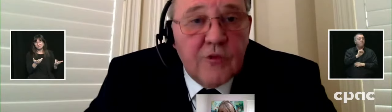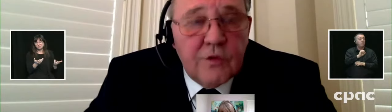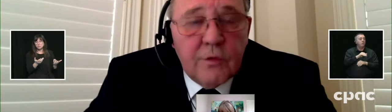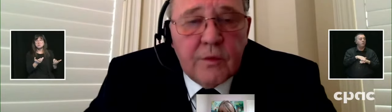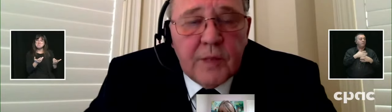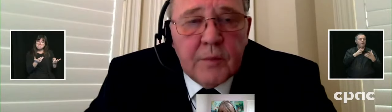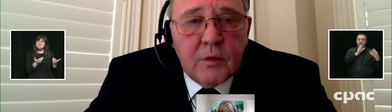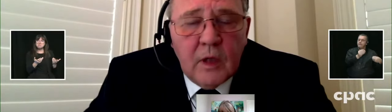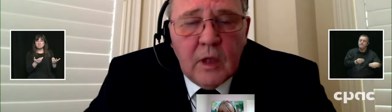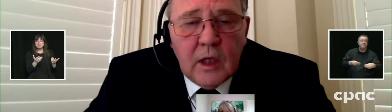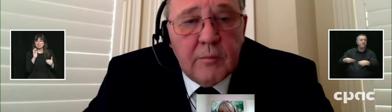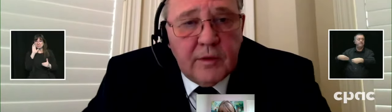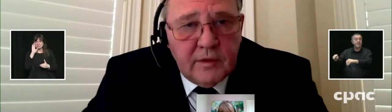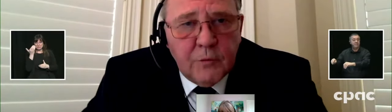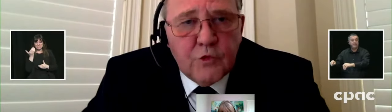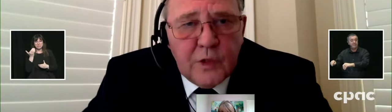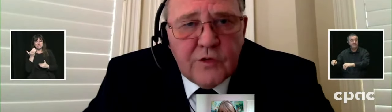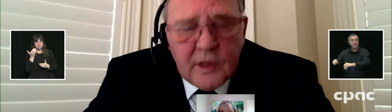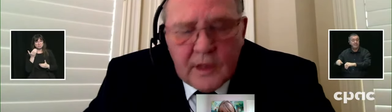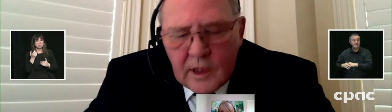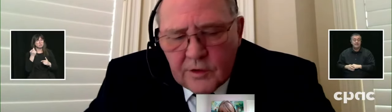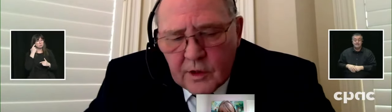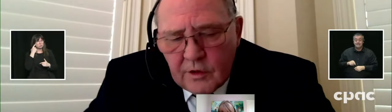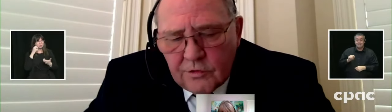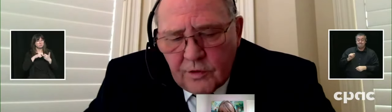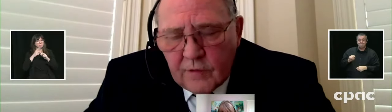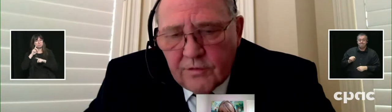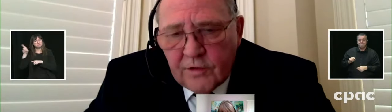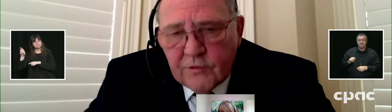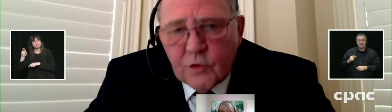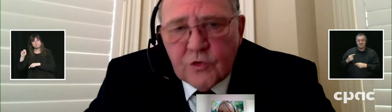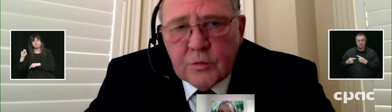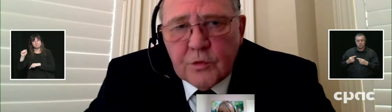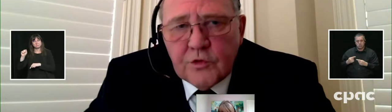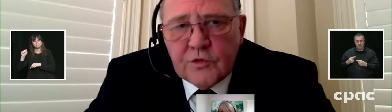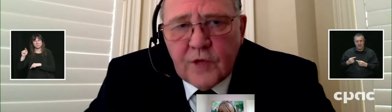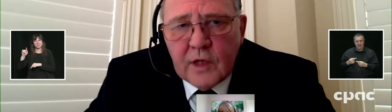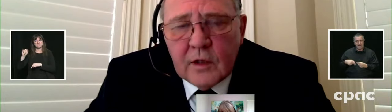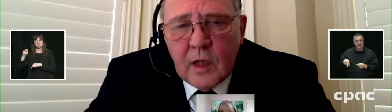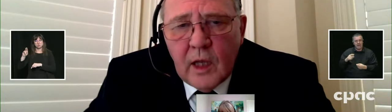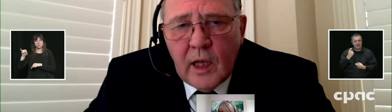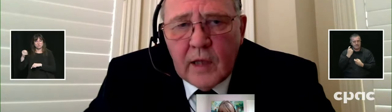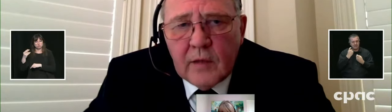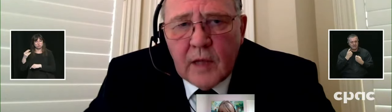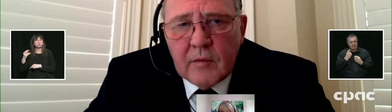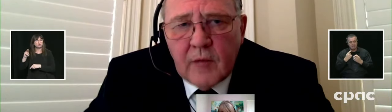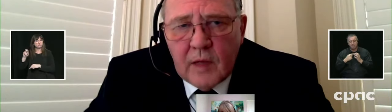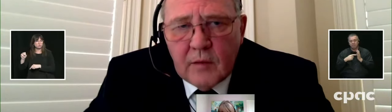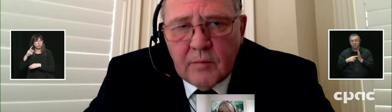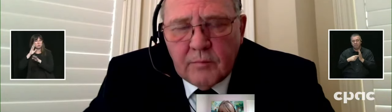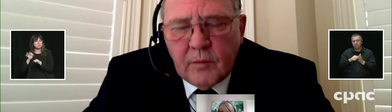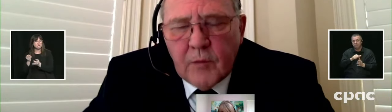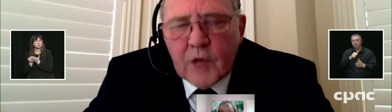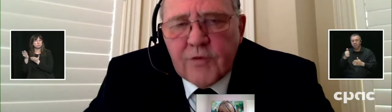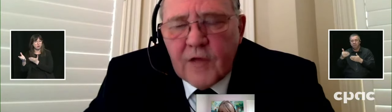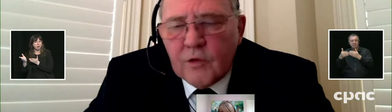emerging issue that people, most recently in Antigonish, have chosen to purchase and modify those